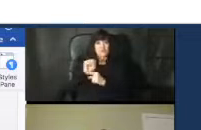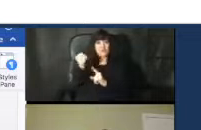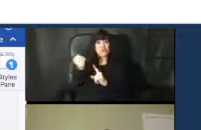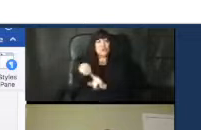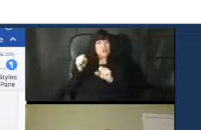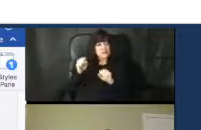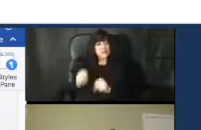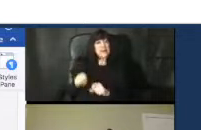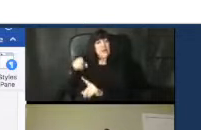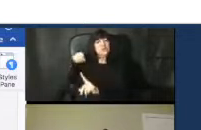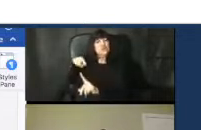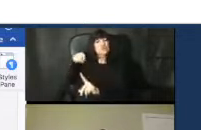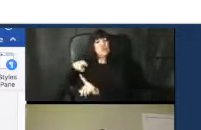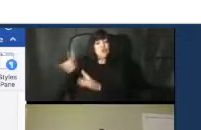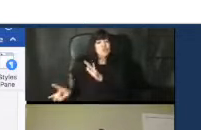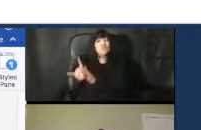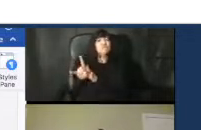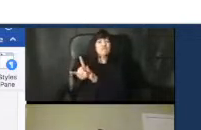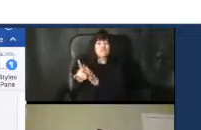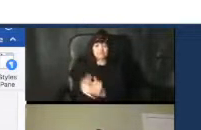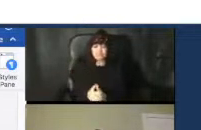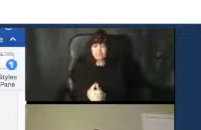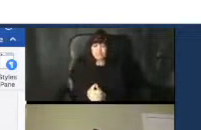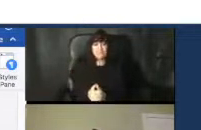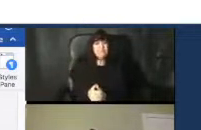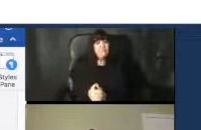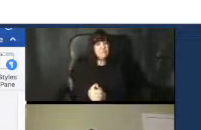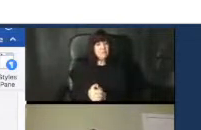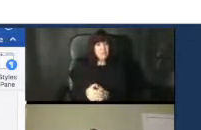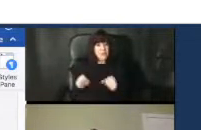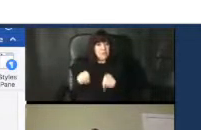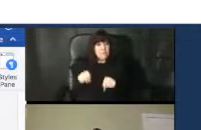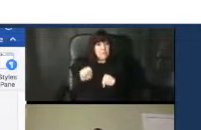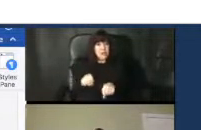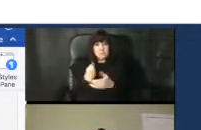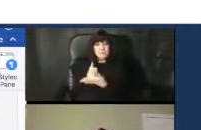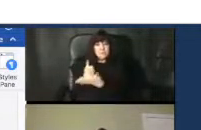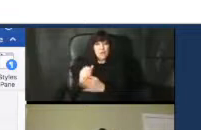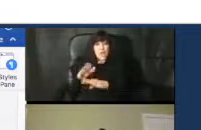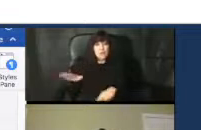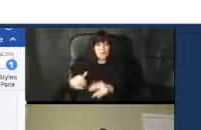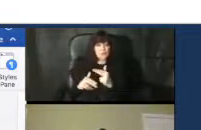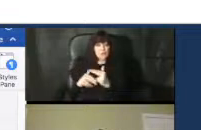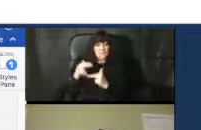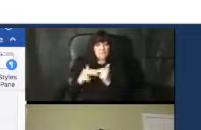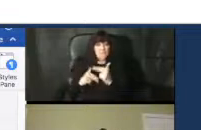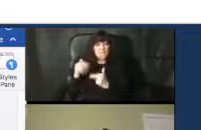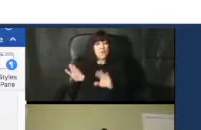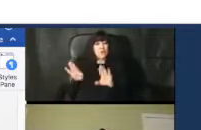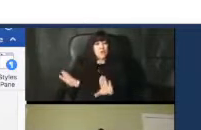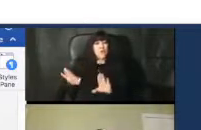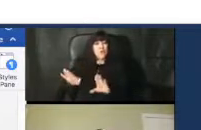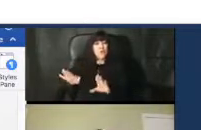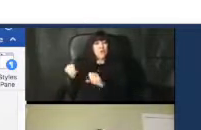build resilience for children, as well as for all of us as adults to build our own